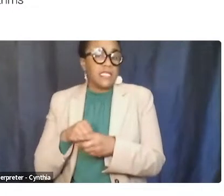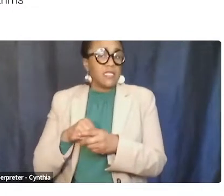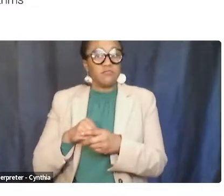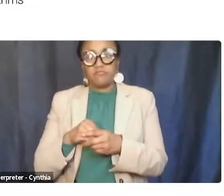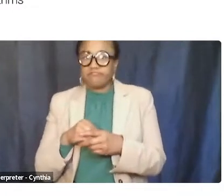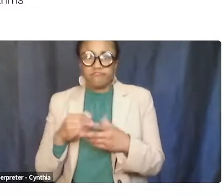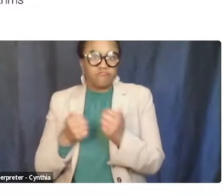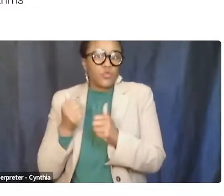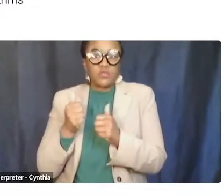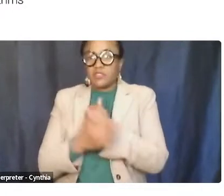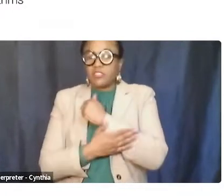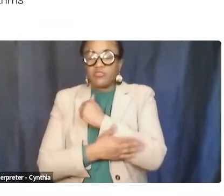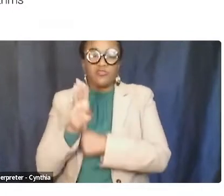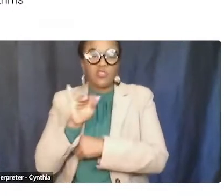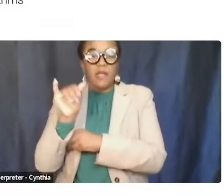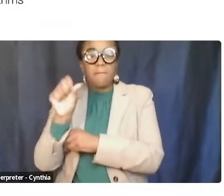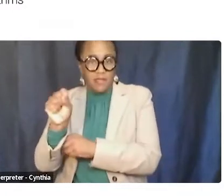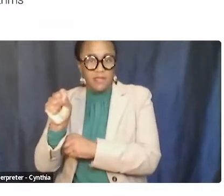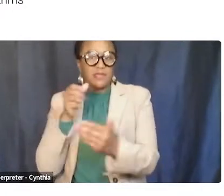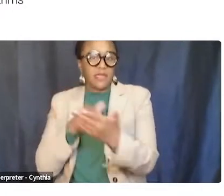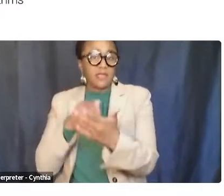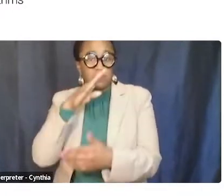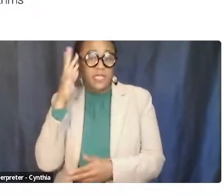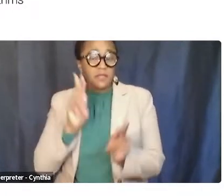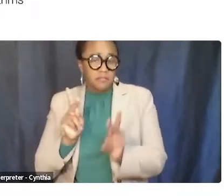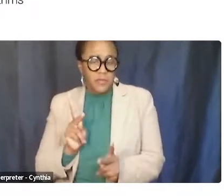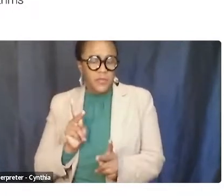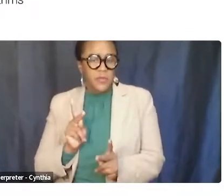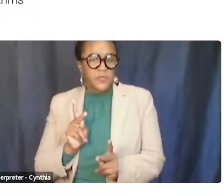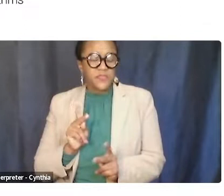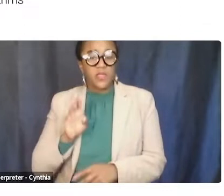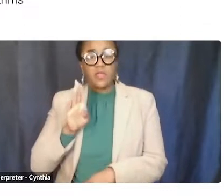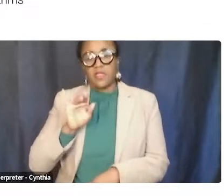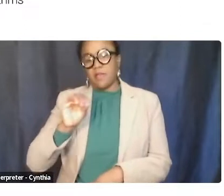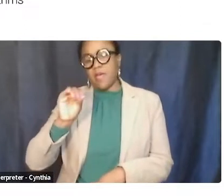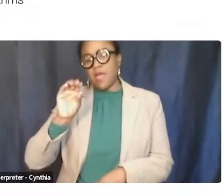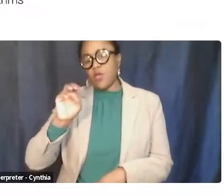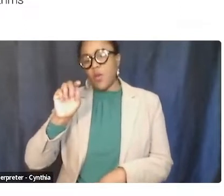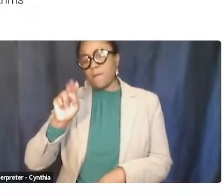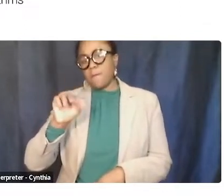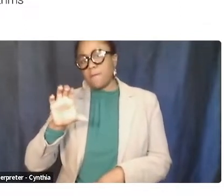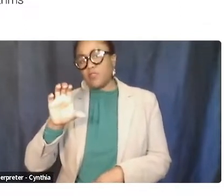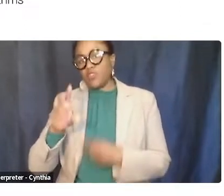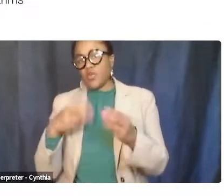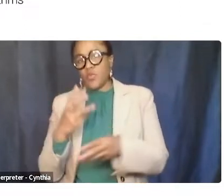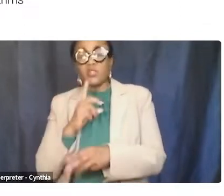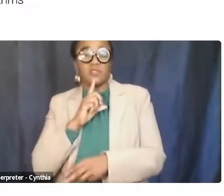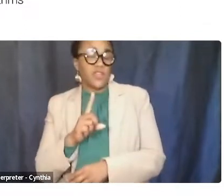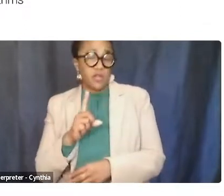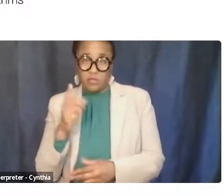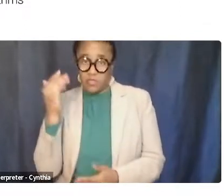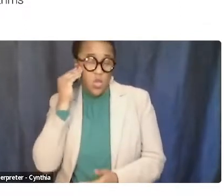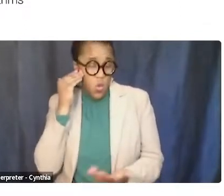were biased, specifically biased against Black people. In the biometric world, it is very well